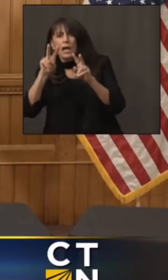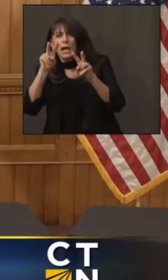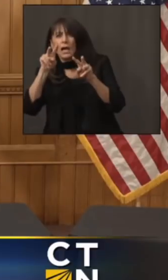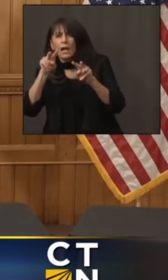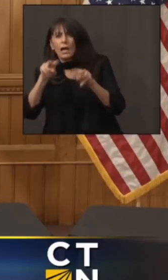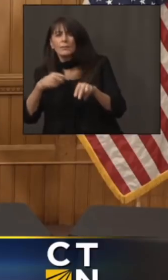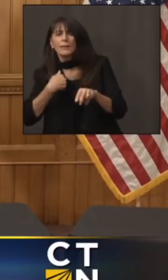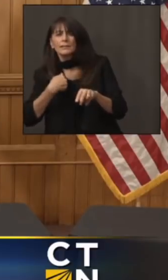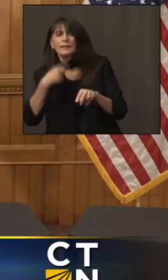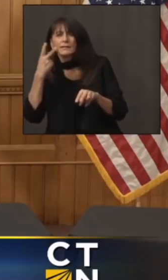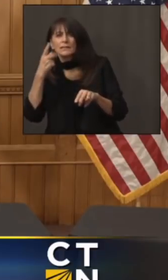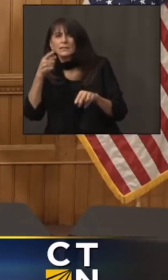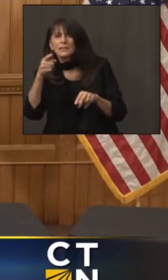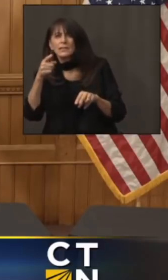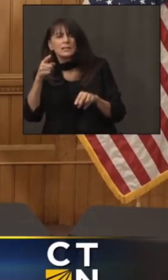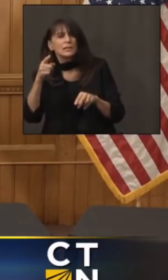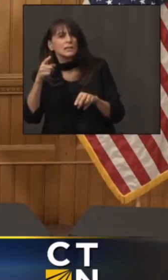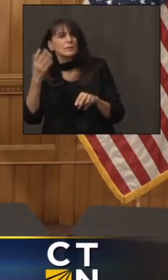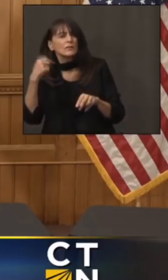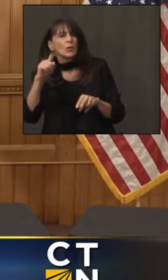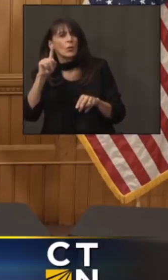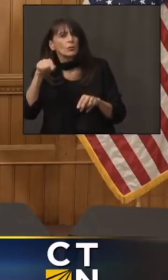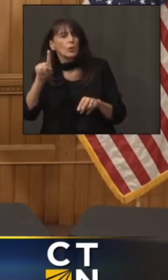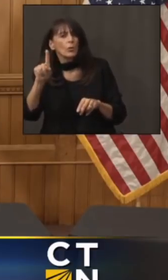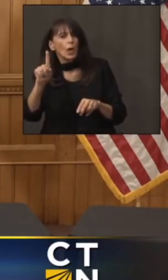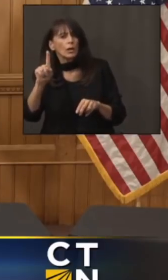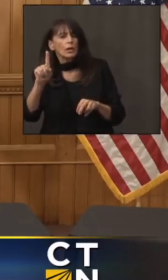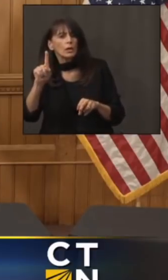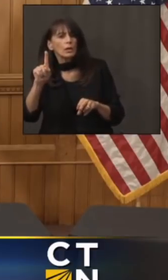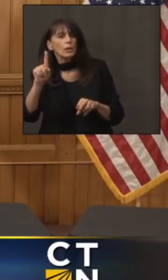and what I see is 1.1%. So.